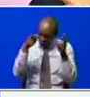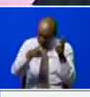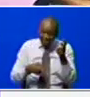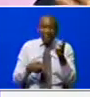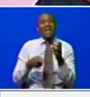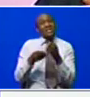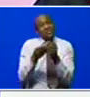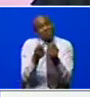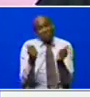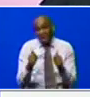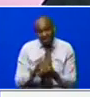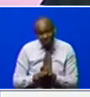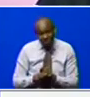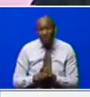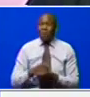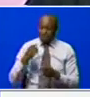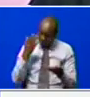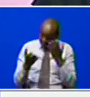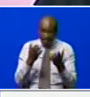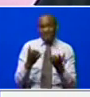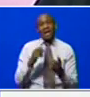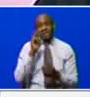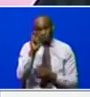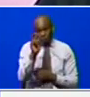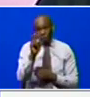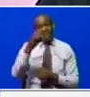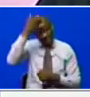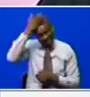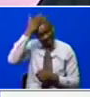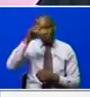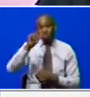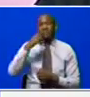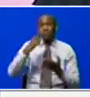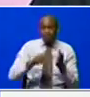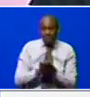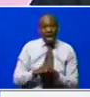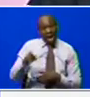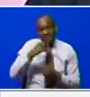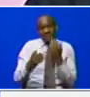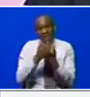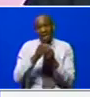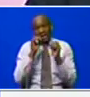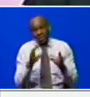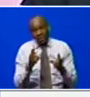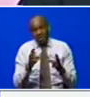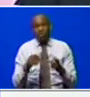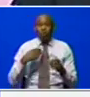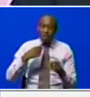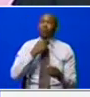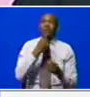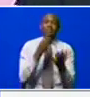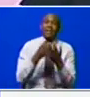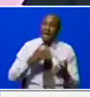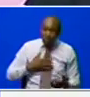been addressed. We'll still have to deal. I saw the nurses tweeted and they said, we don't care who wins. Yeah. We just want our